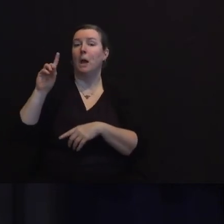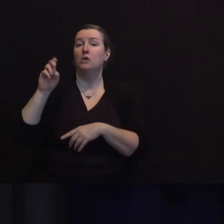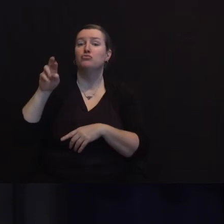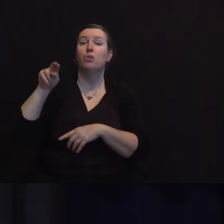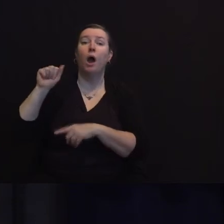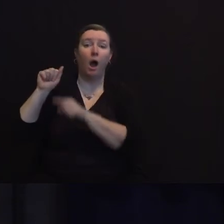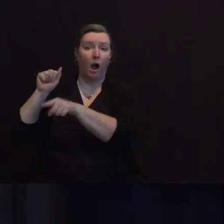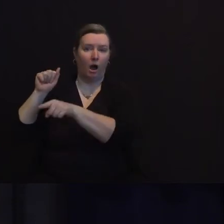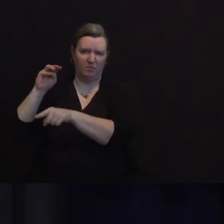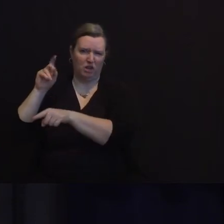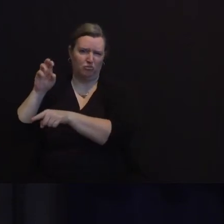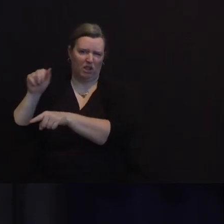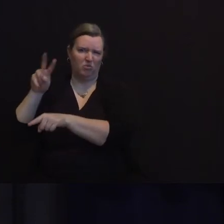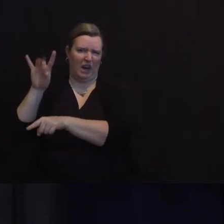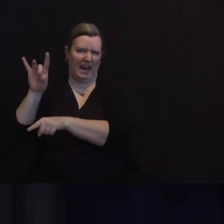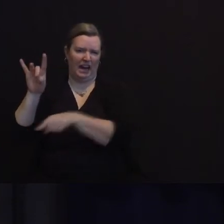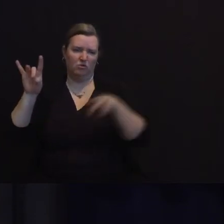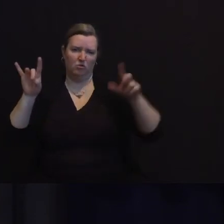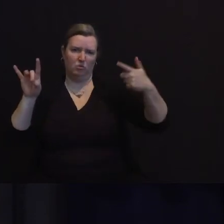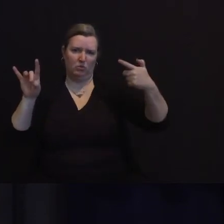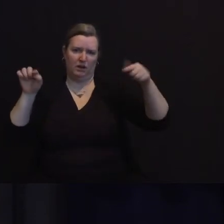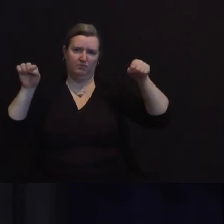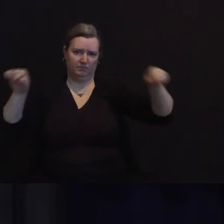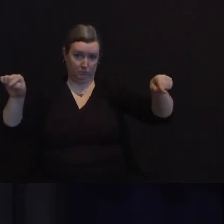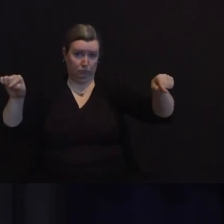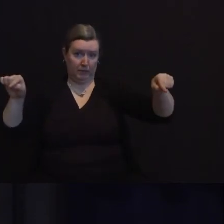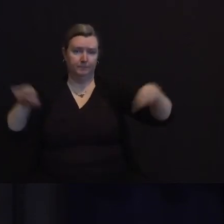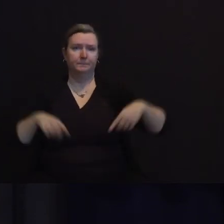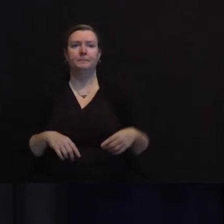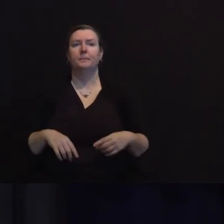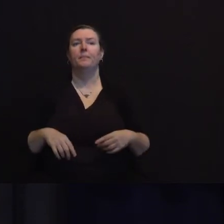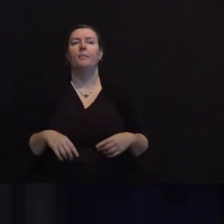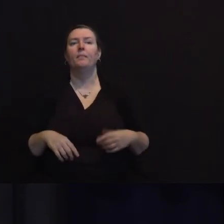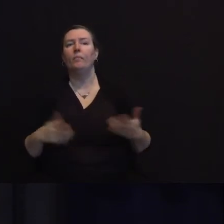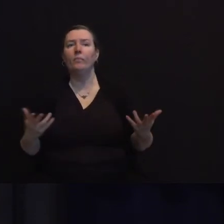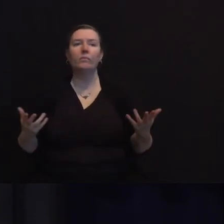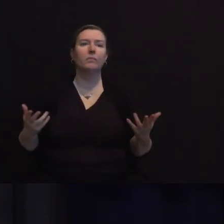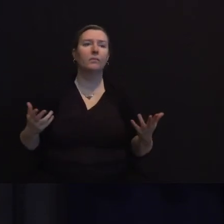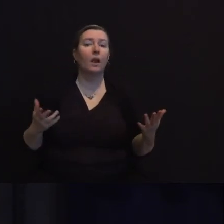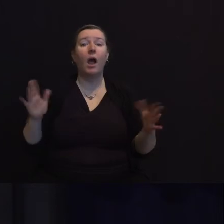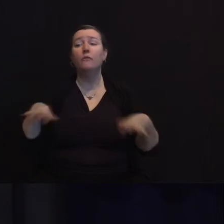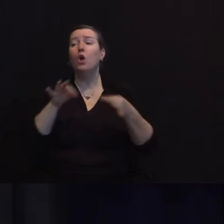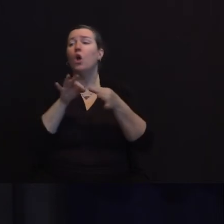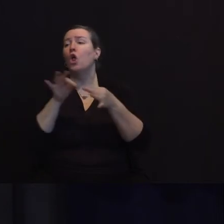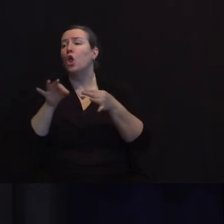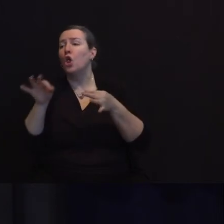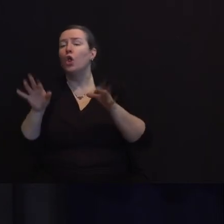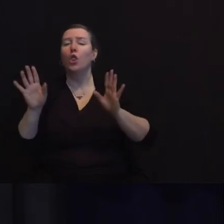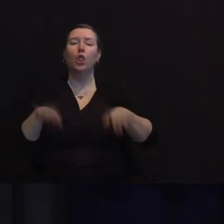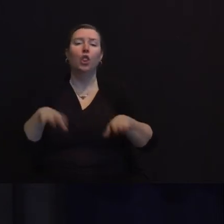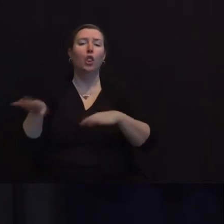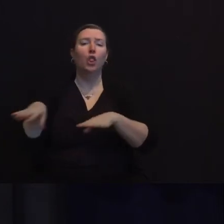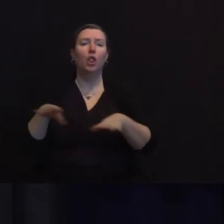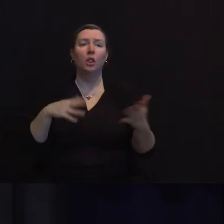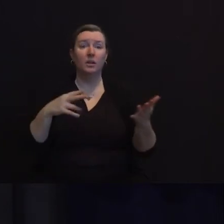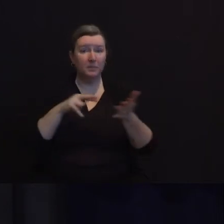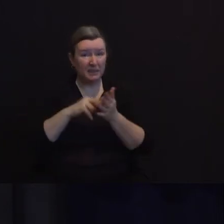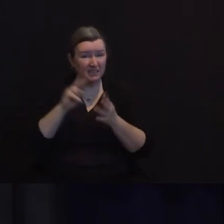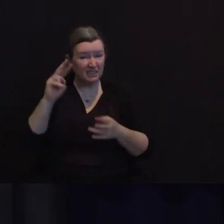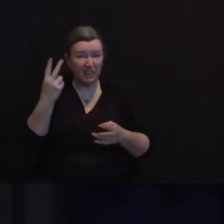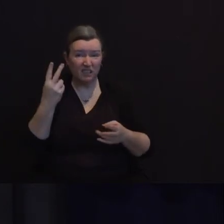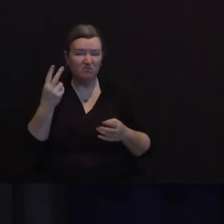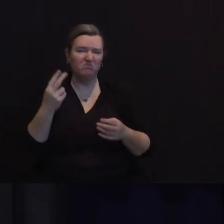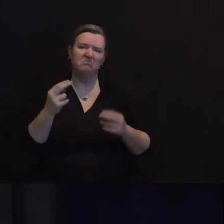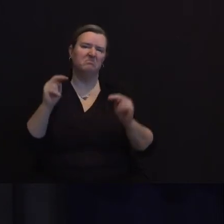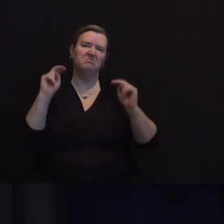as long as someone receives that second dose within 6 weeks of receiving their first